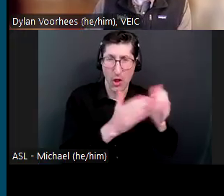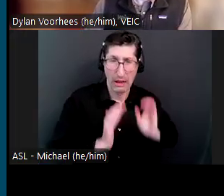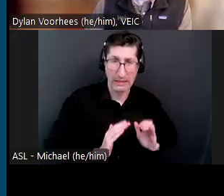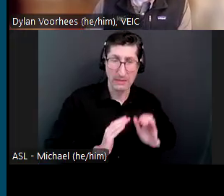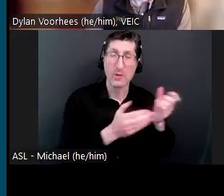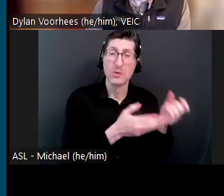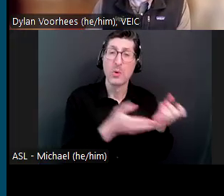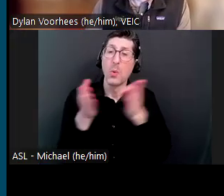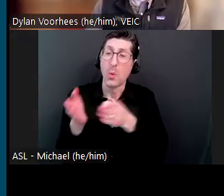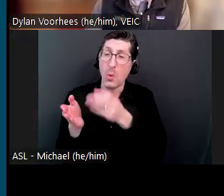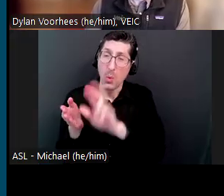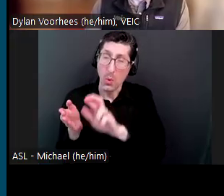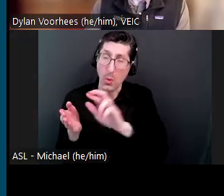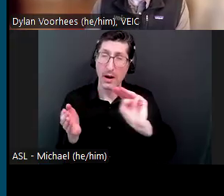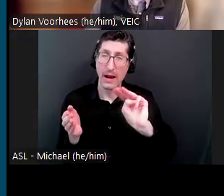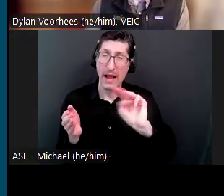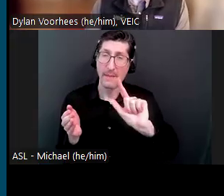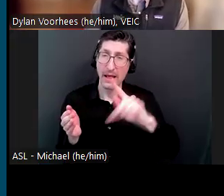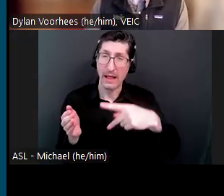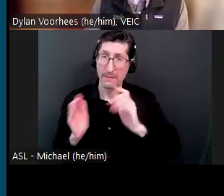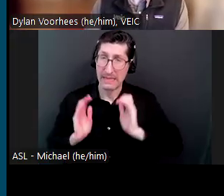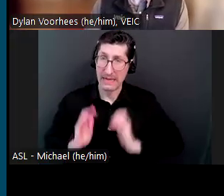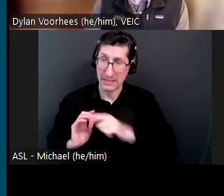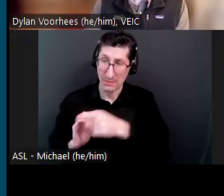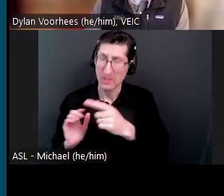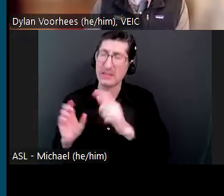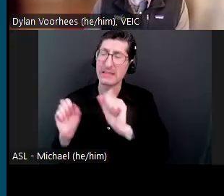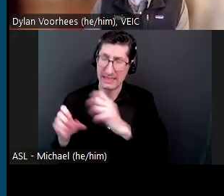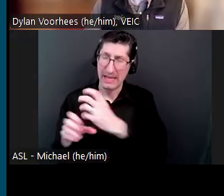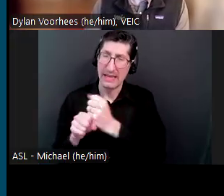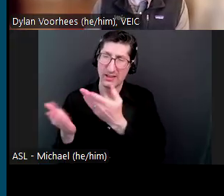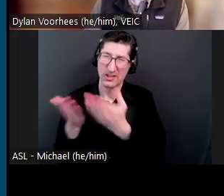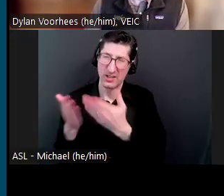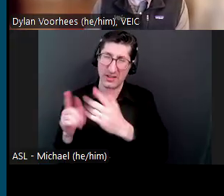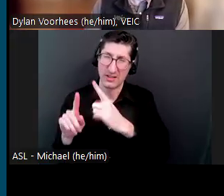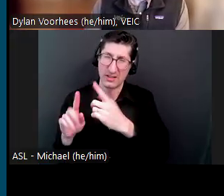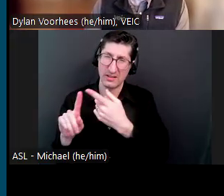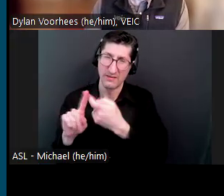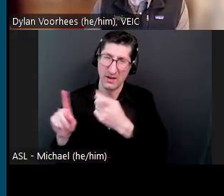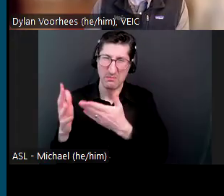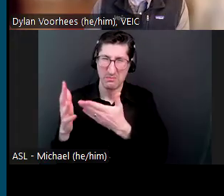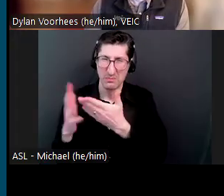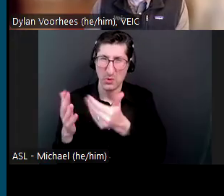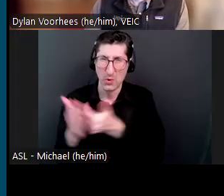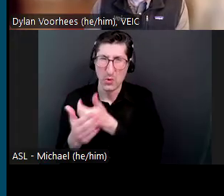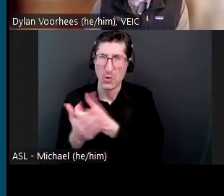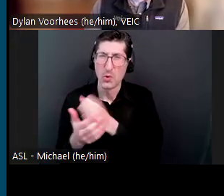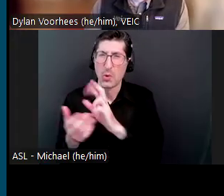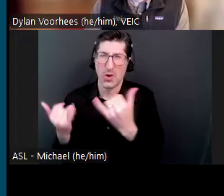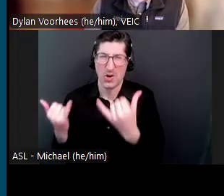those MLP customers served through a new or existing program administrator.